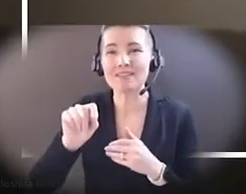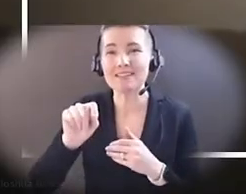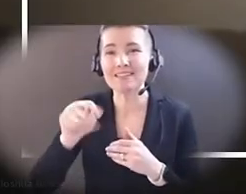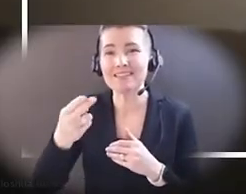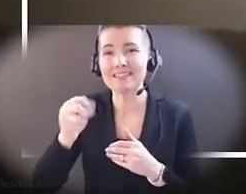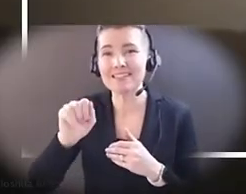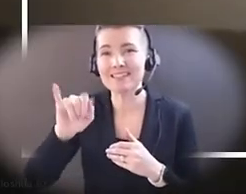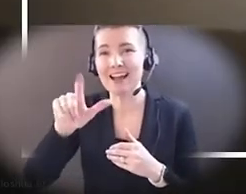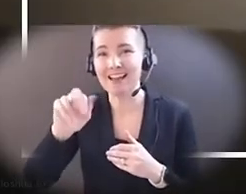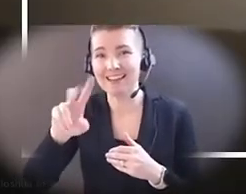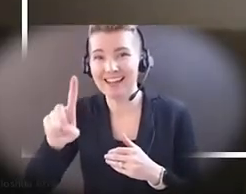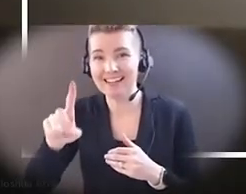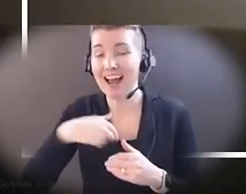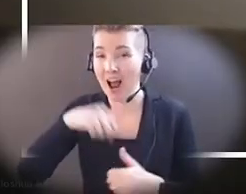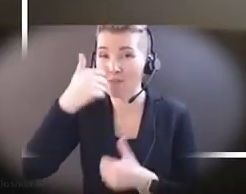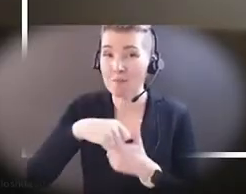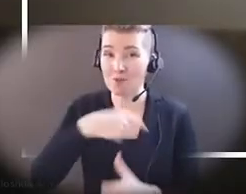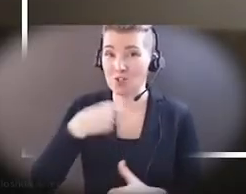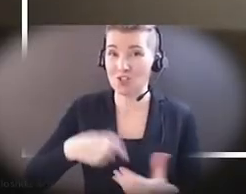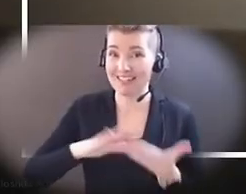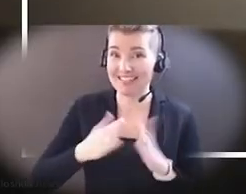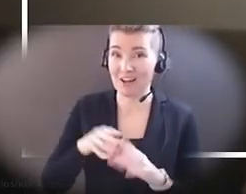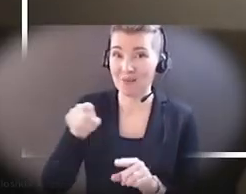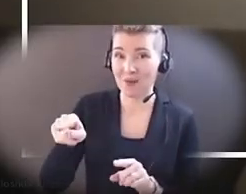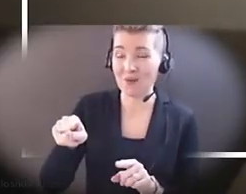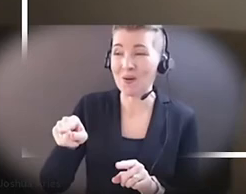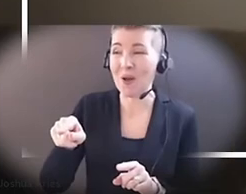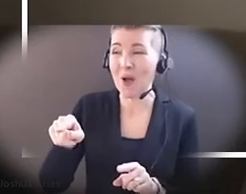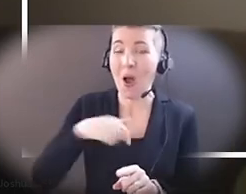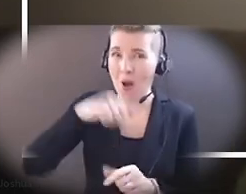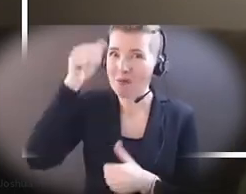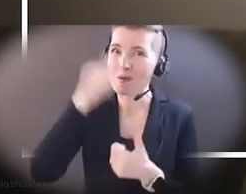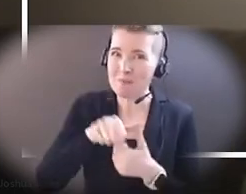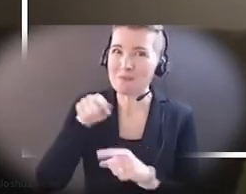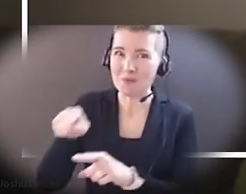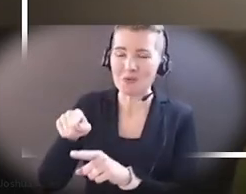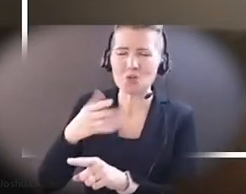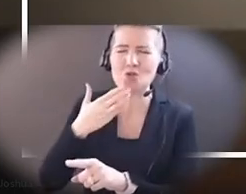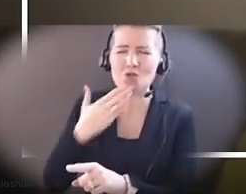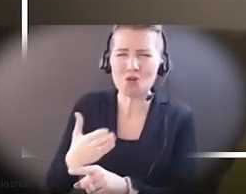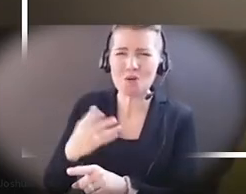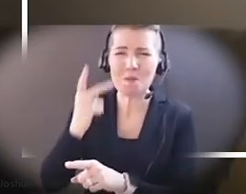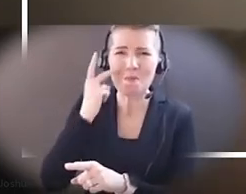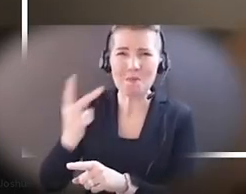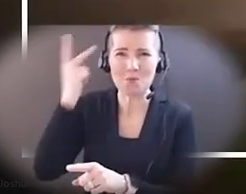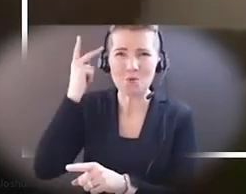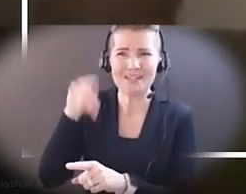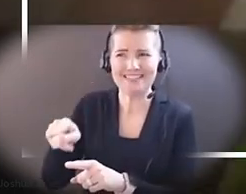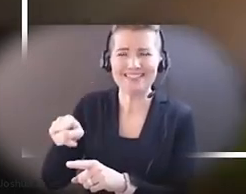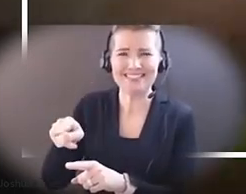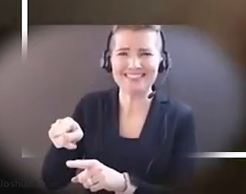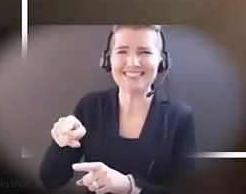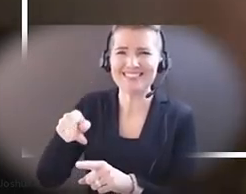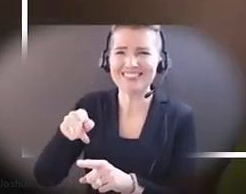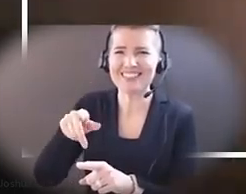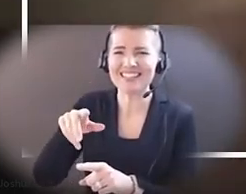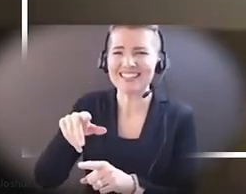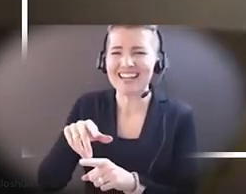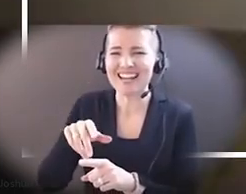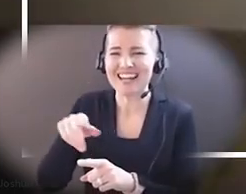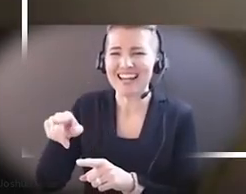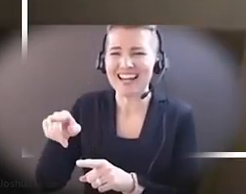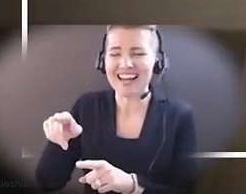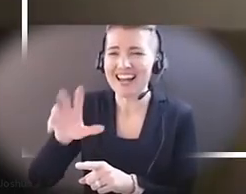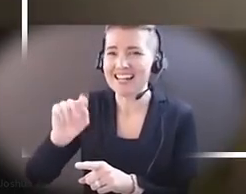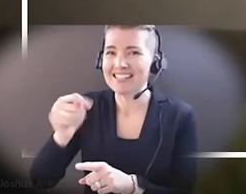The Chinatown in Thailand, I remember, I actually remember more fondly than like I actually have in Vancouver, because I, there's lots of good memories back